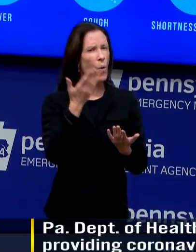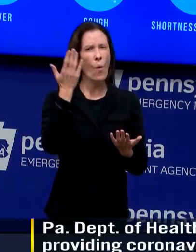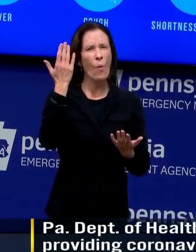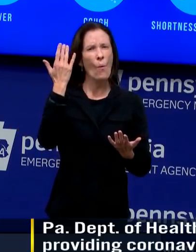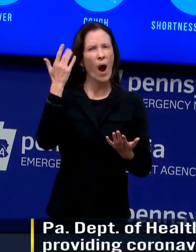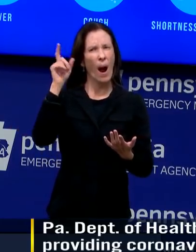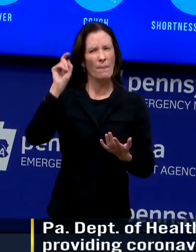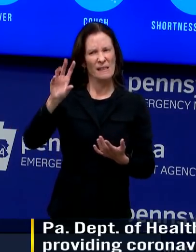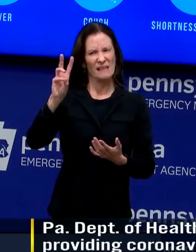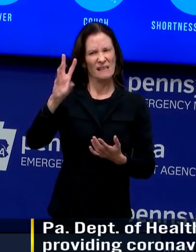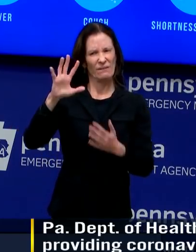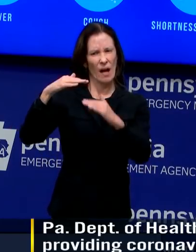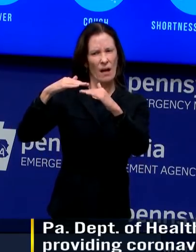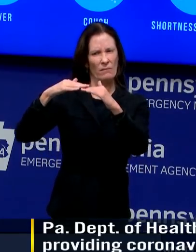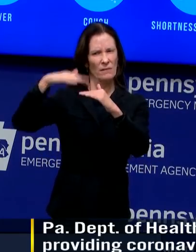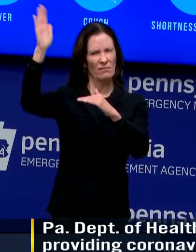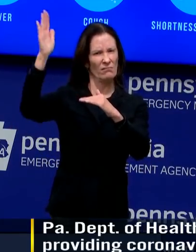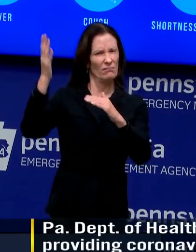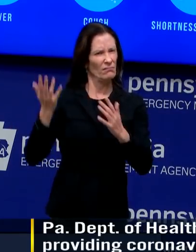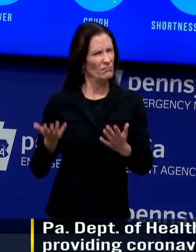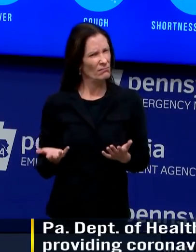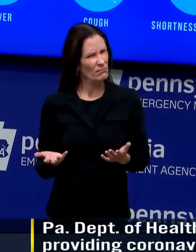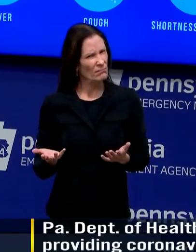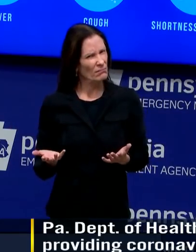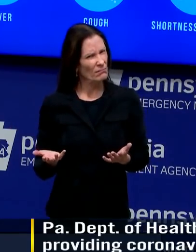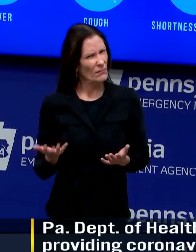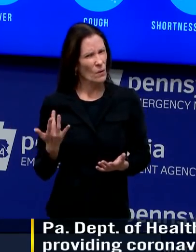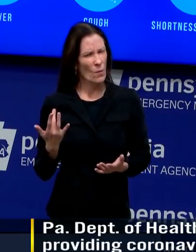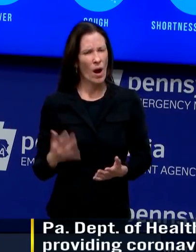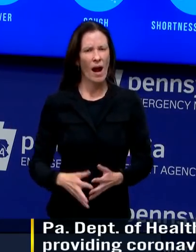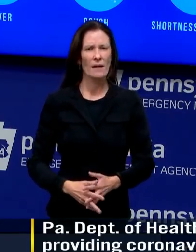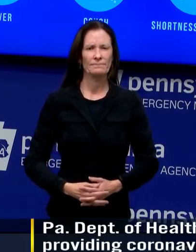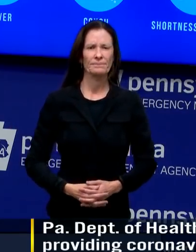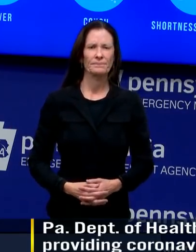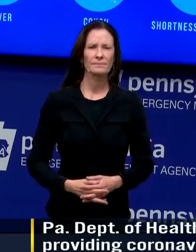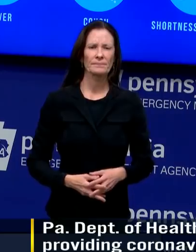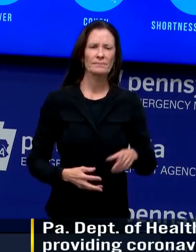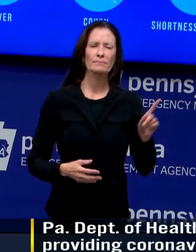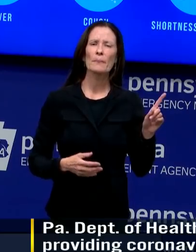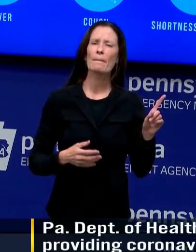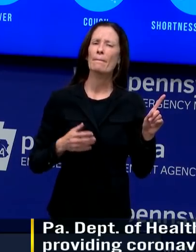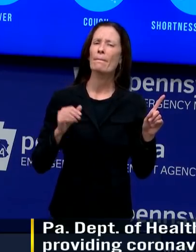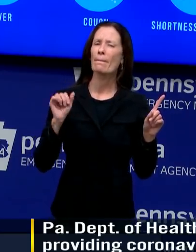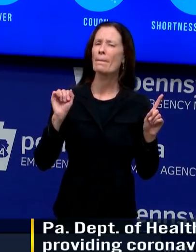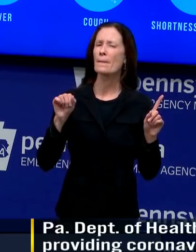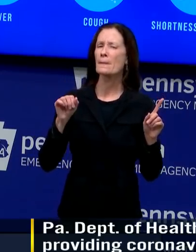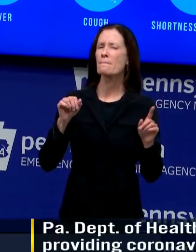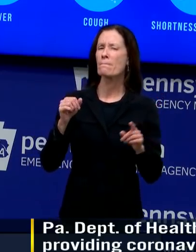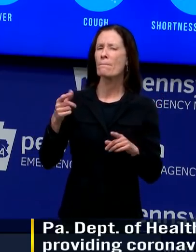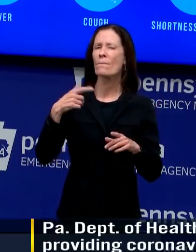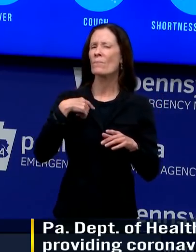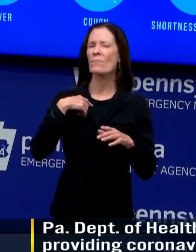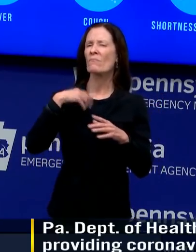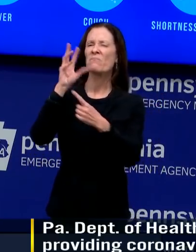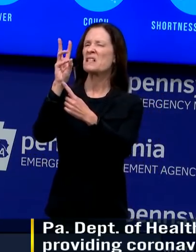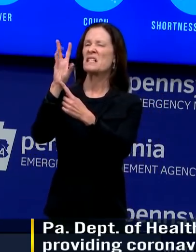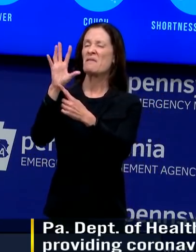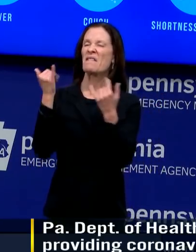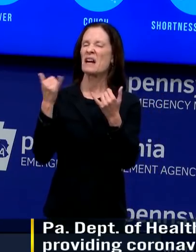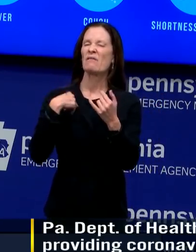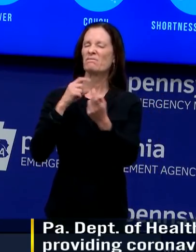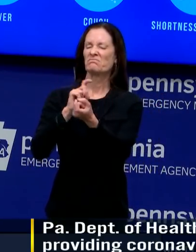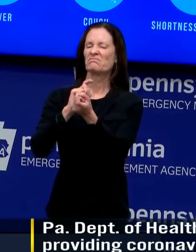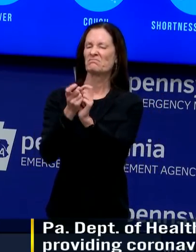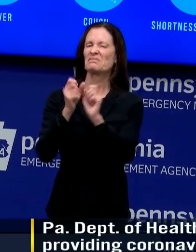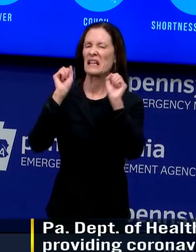And that's because we have been able to obtain more of the reagents and chemicals to increase our testing capacity.